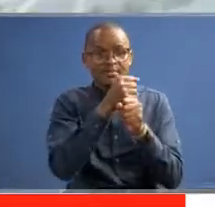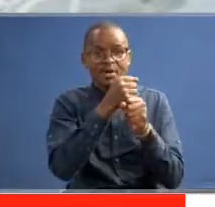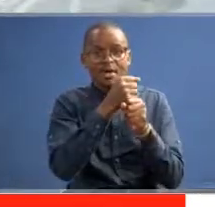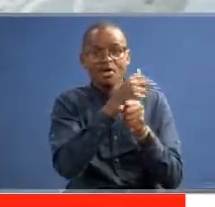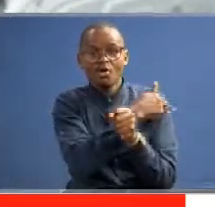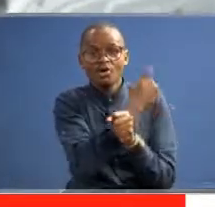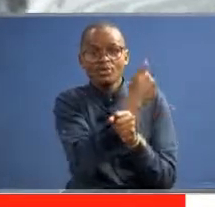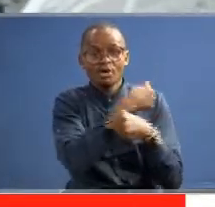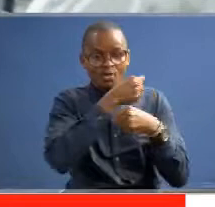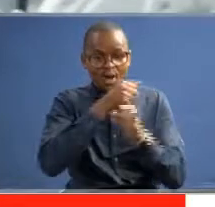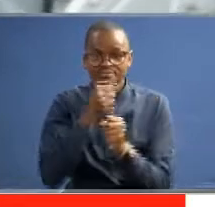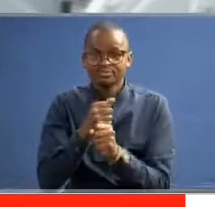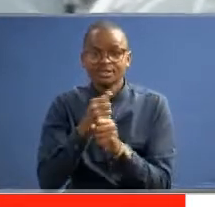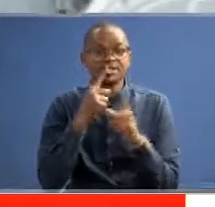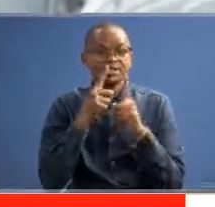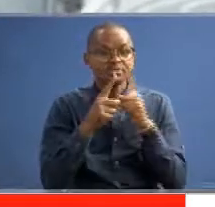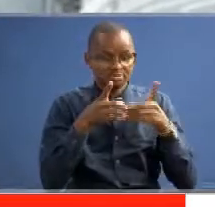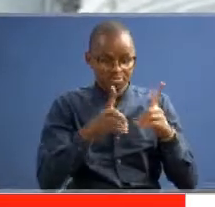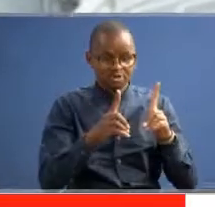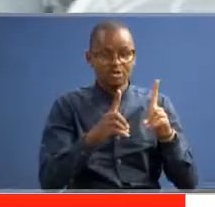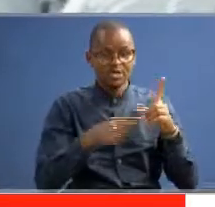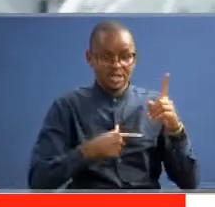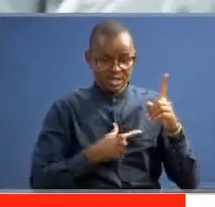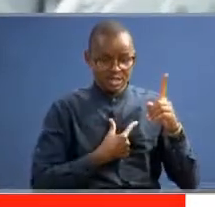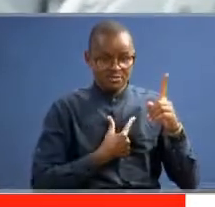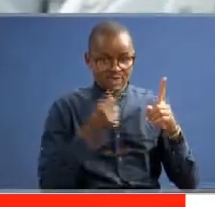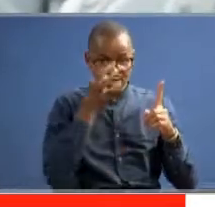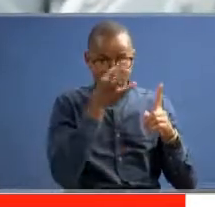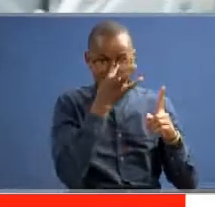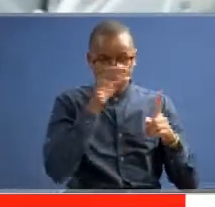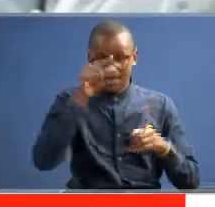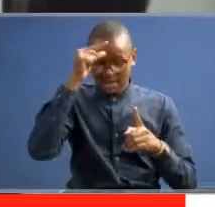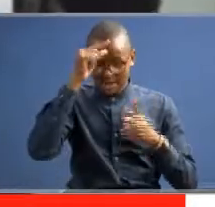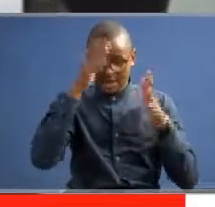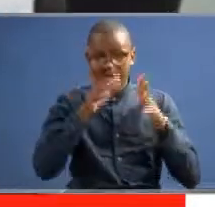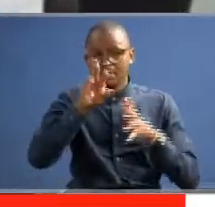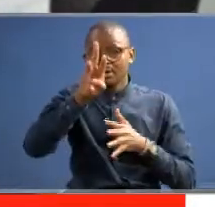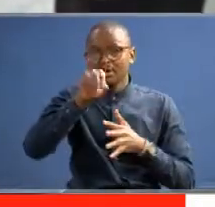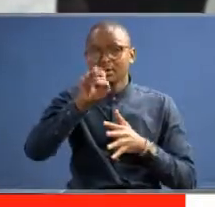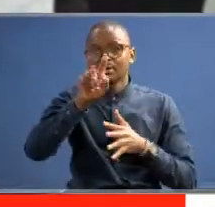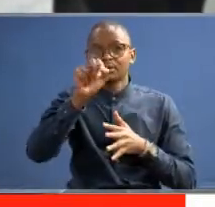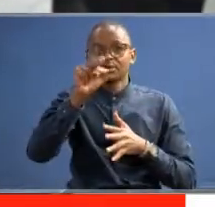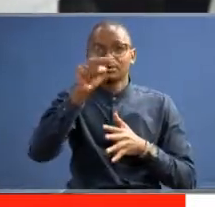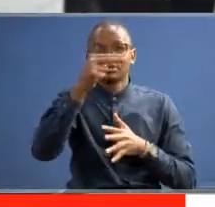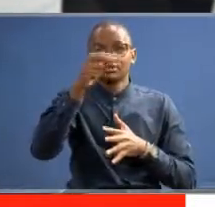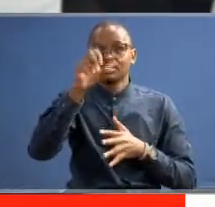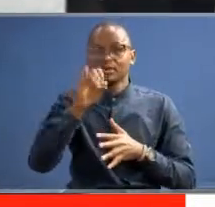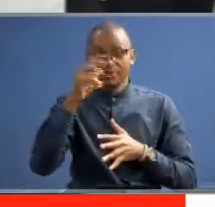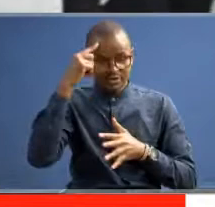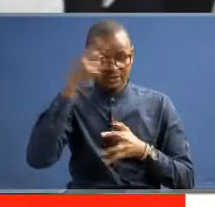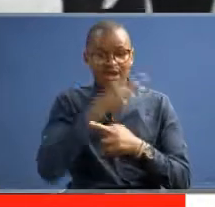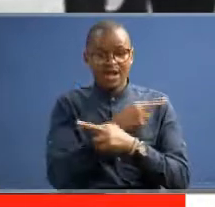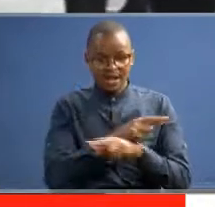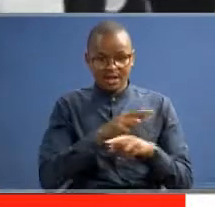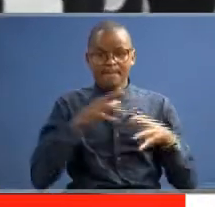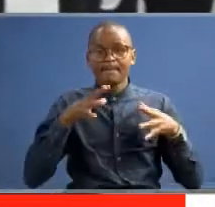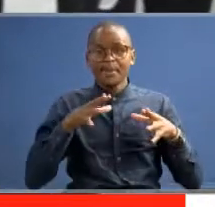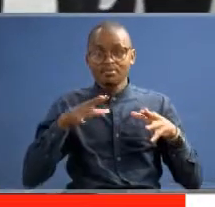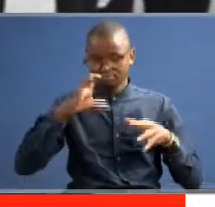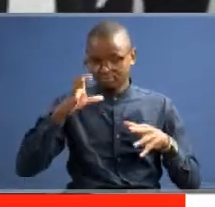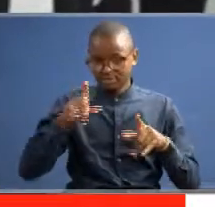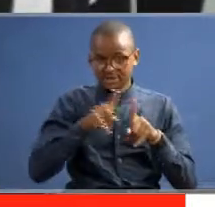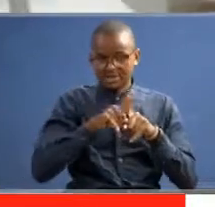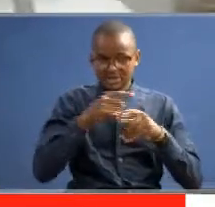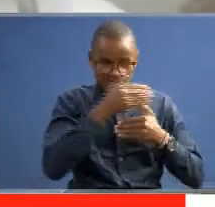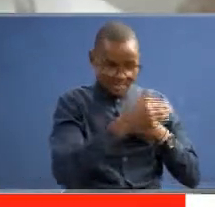operation. Speaking during the tour, Nyeri Governor Mutahi Kahiga said that it was a reprieve for the residents within the county and